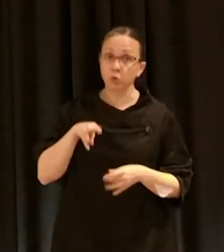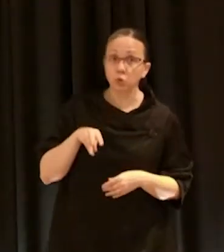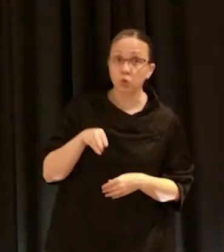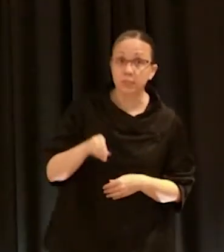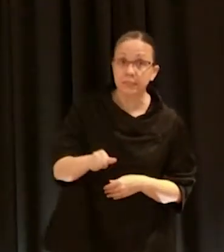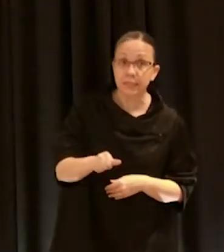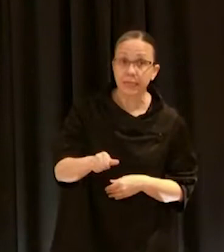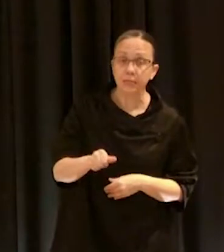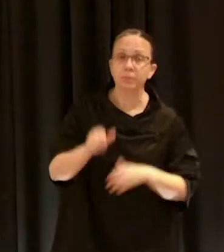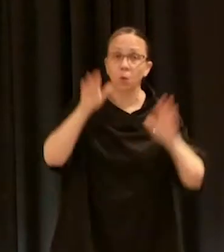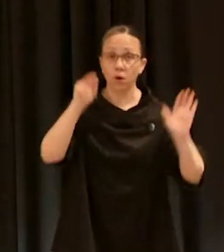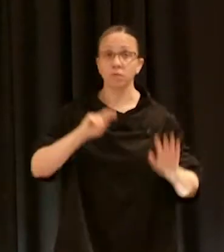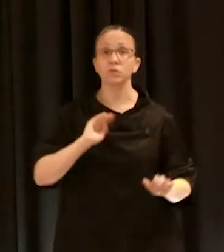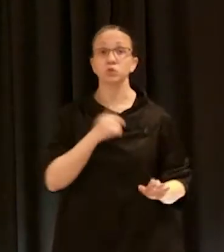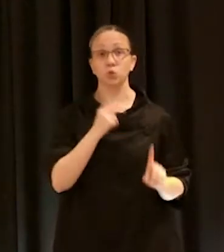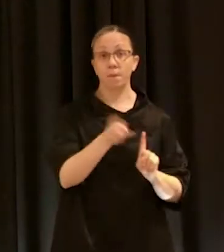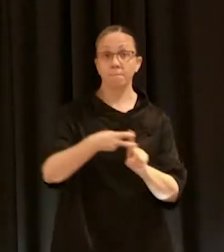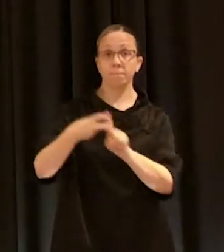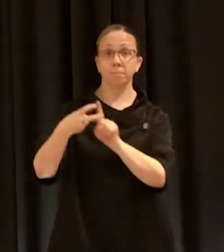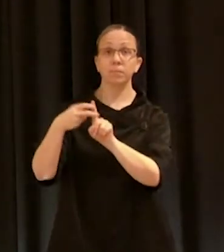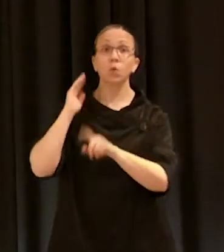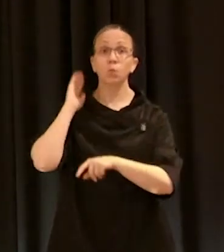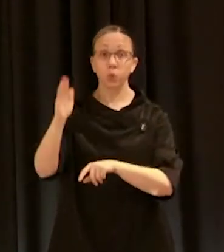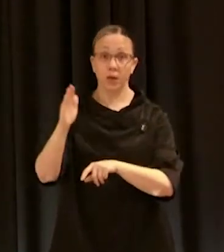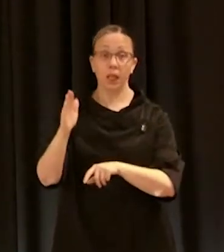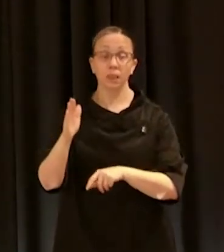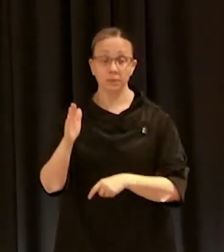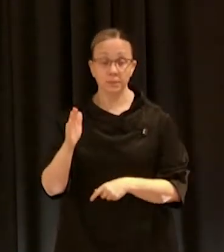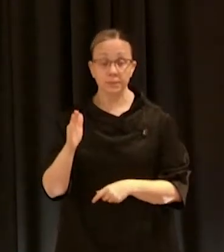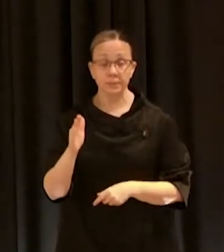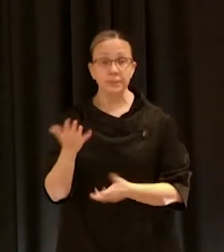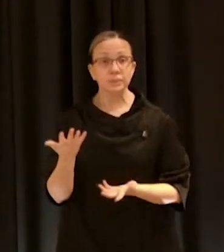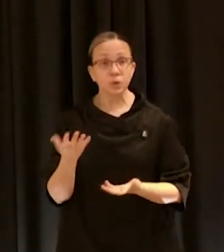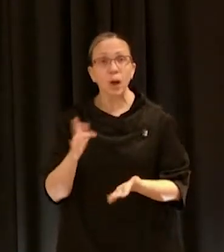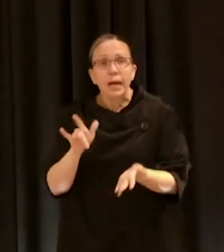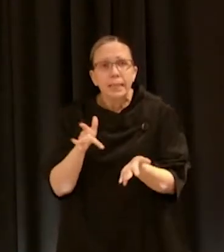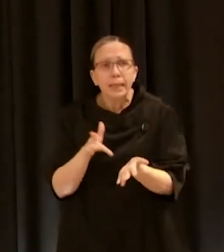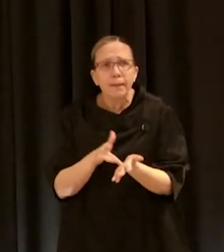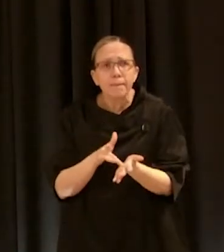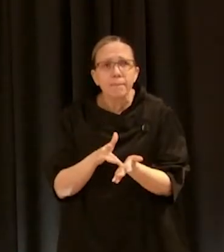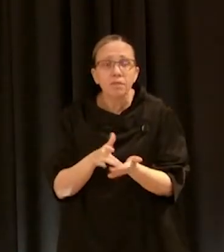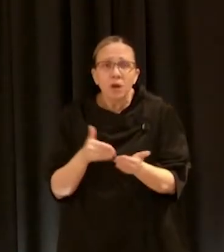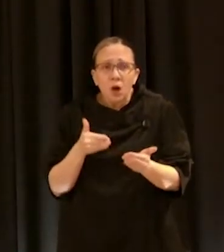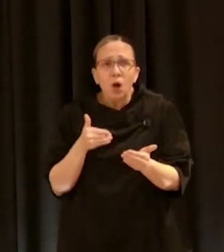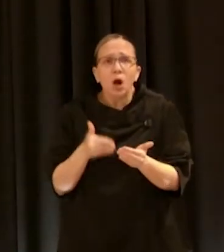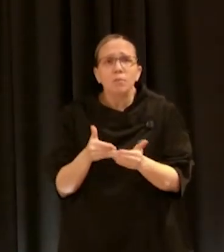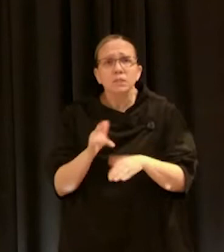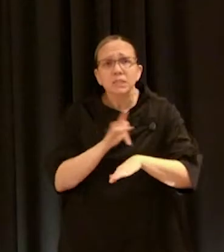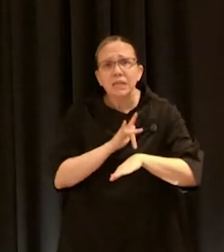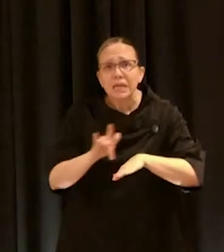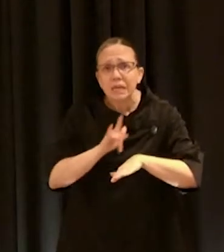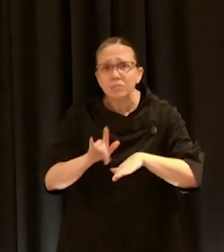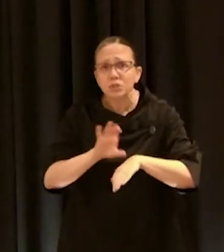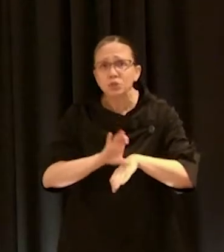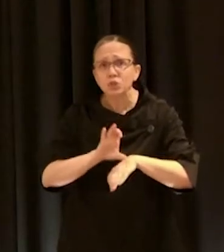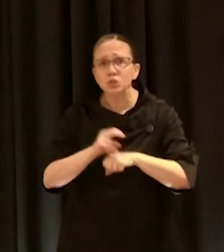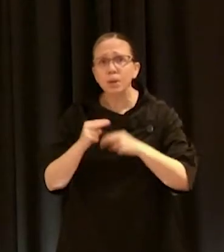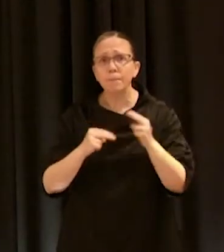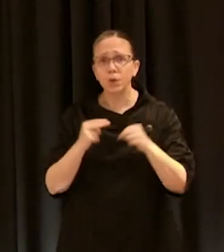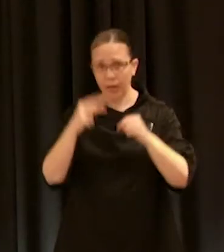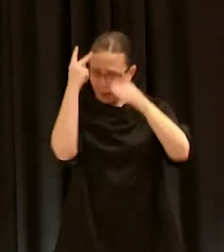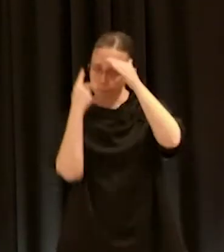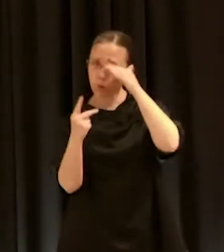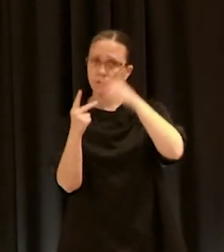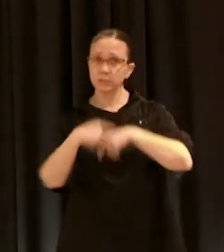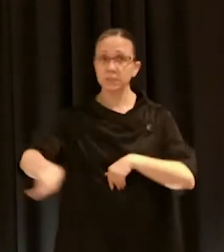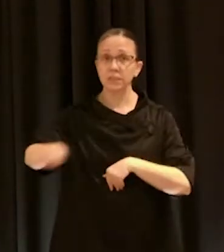that there's going to be a great harvest when all this is done. So in the midst of an almost empty sanctuary, I